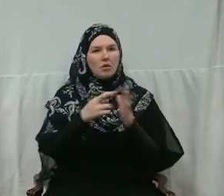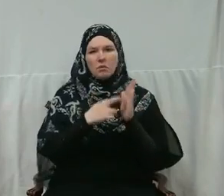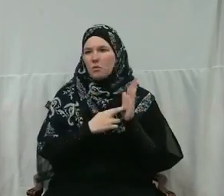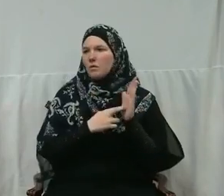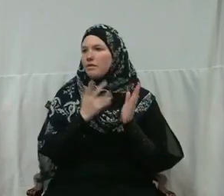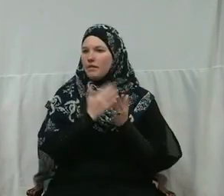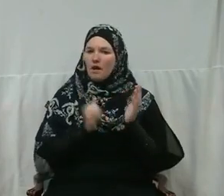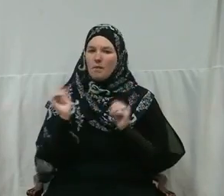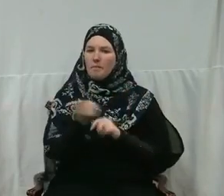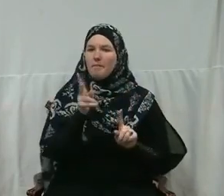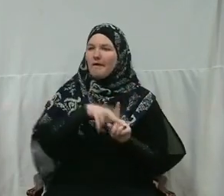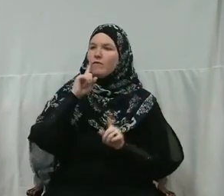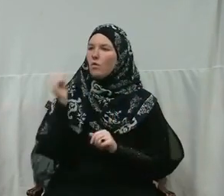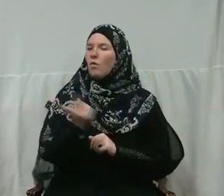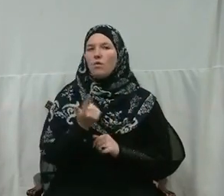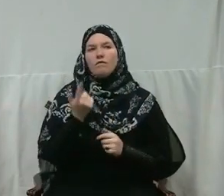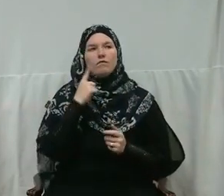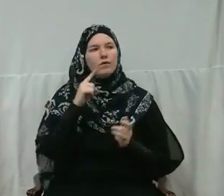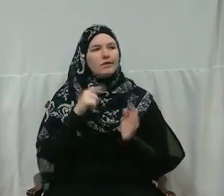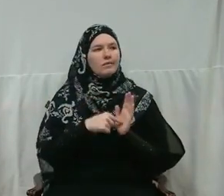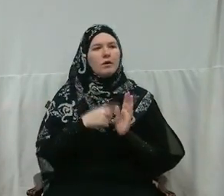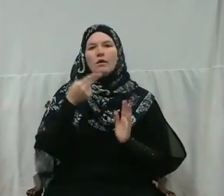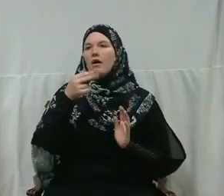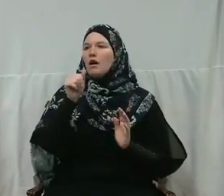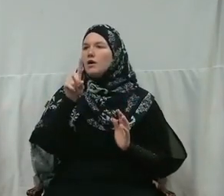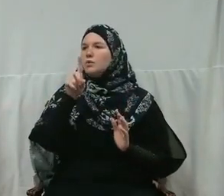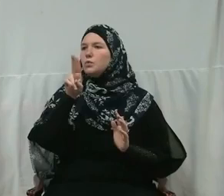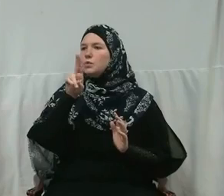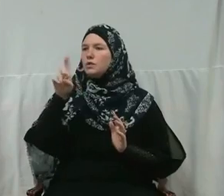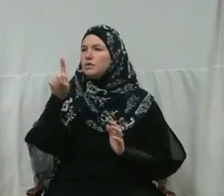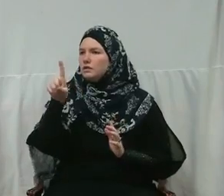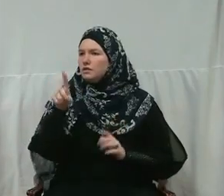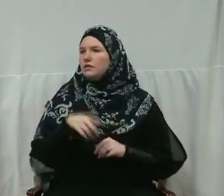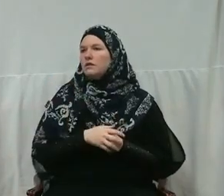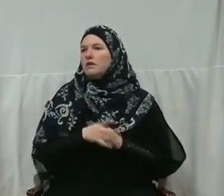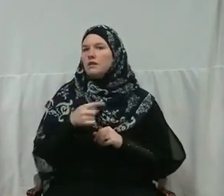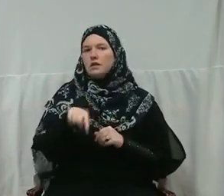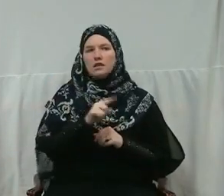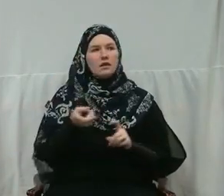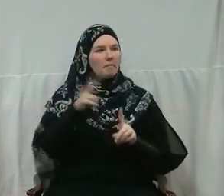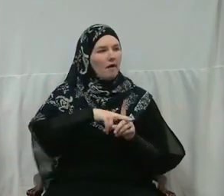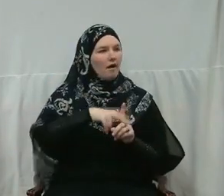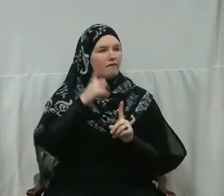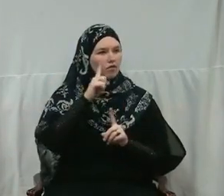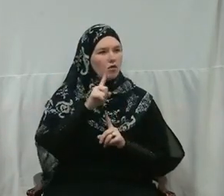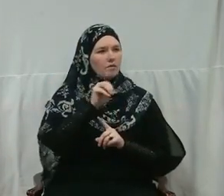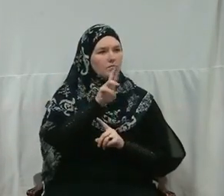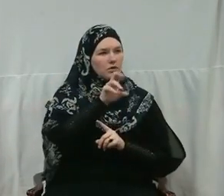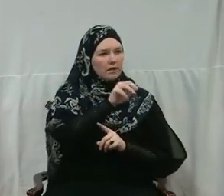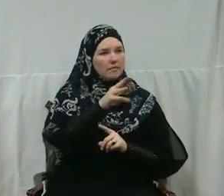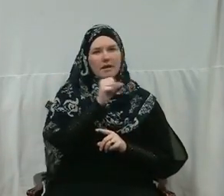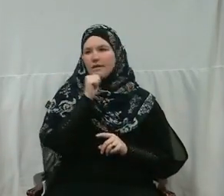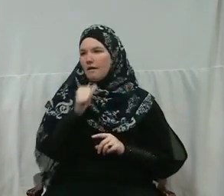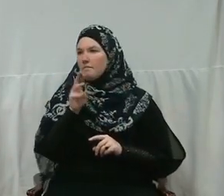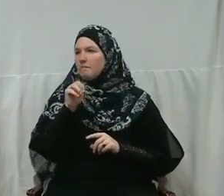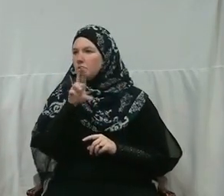all, like the hudud. These apply to a Muslim as well as a non-Muslim, so